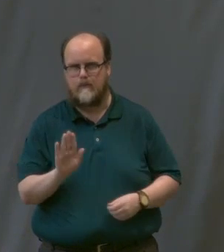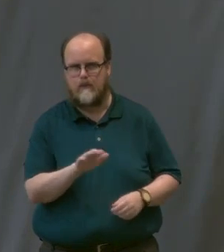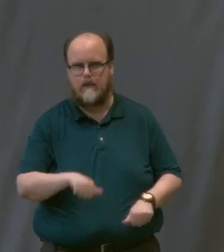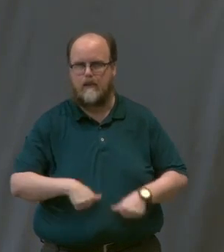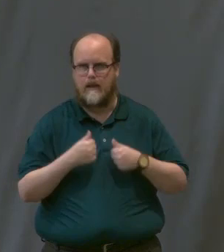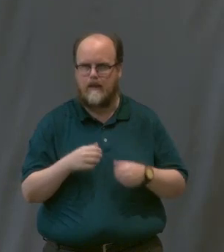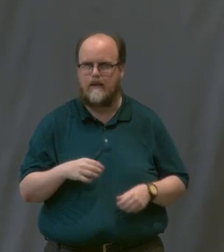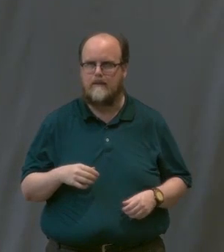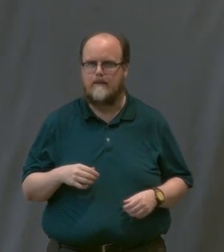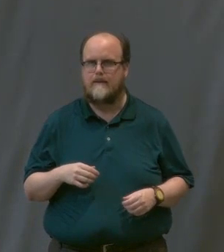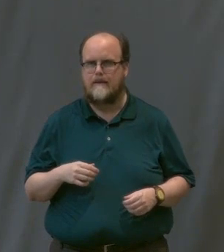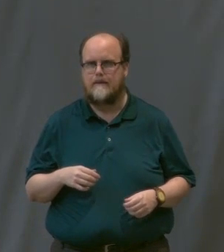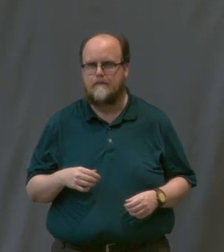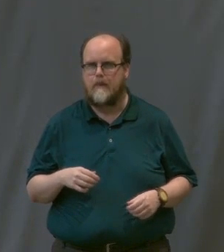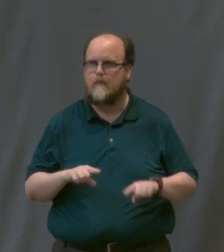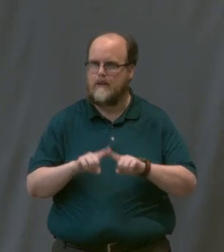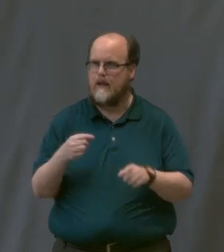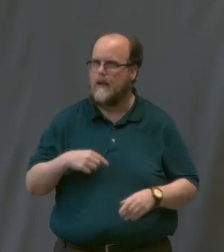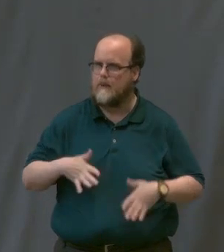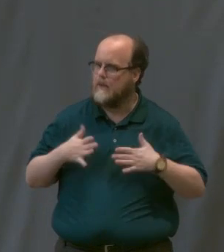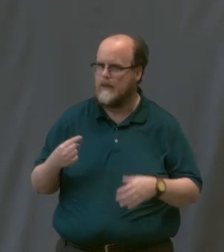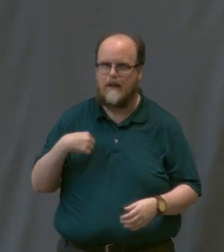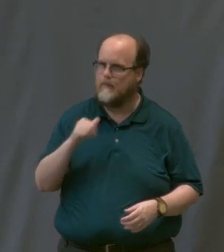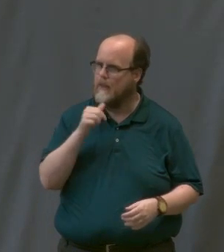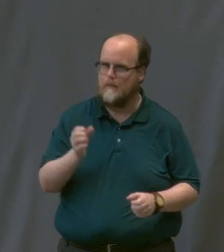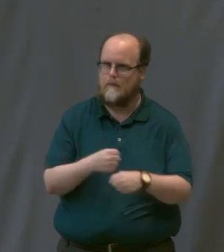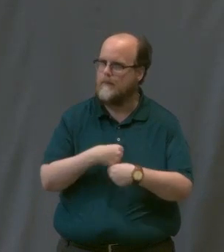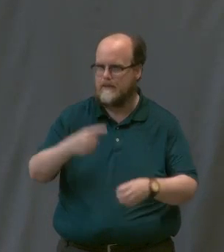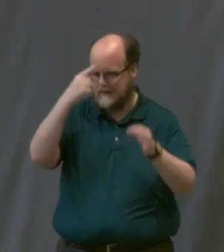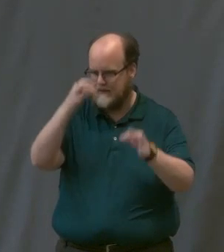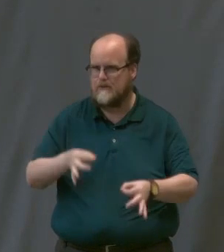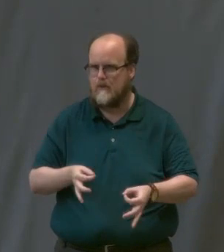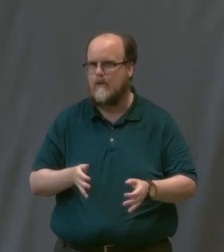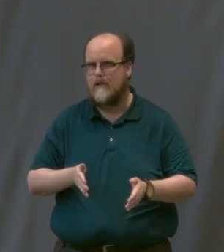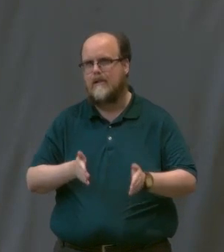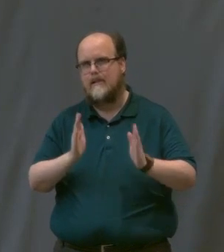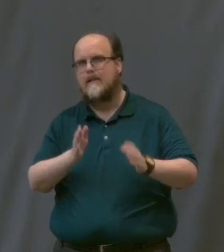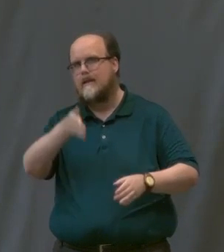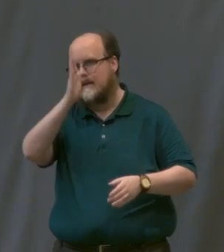and determine it by that. But I'm glad I'm not the one who determines that. We'll let God have that job.